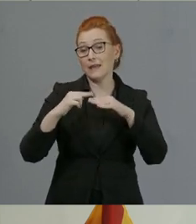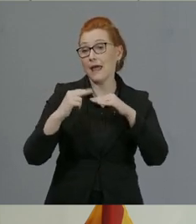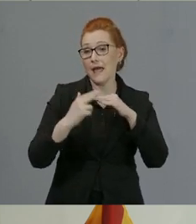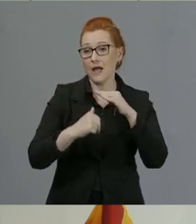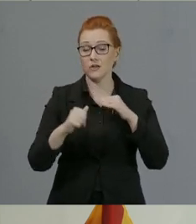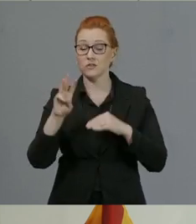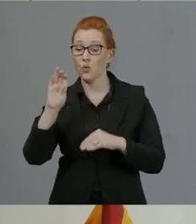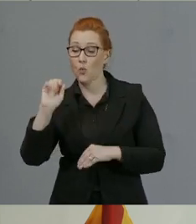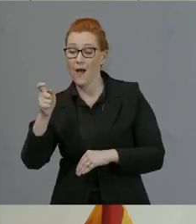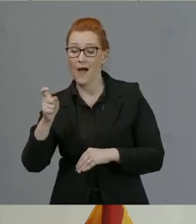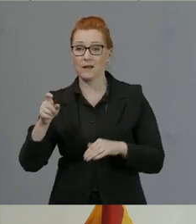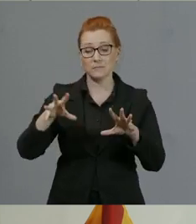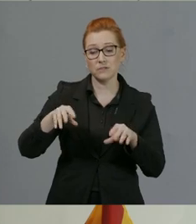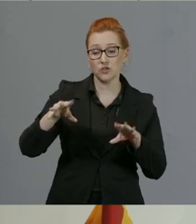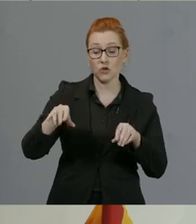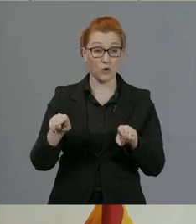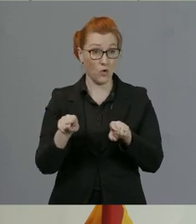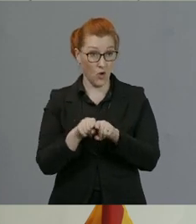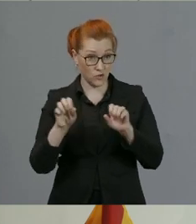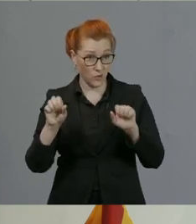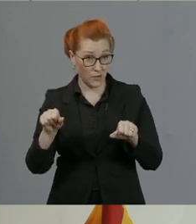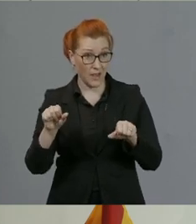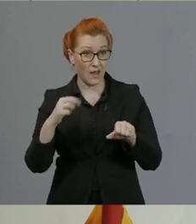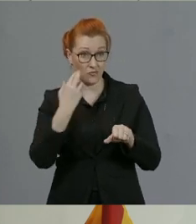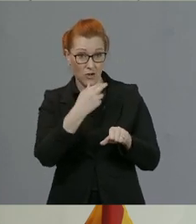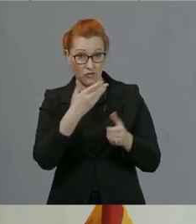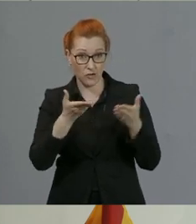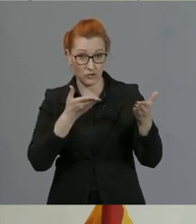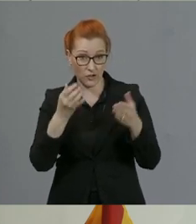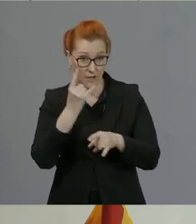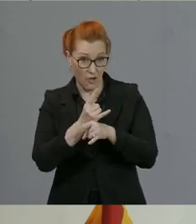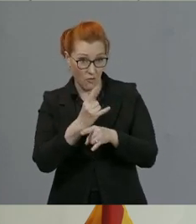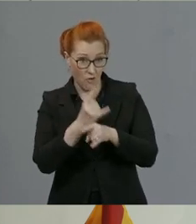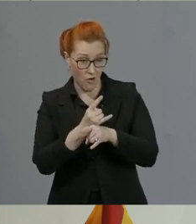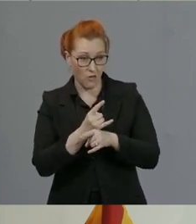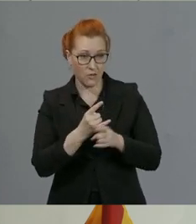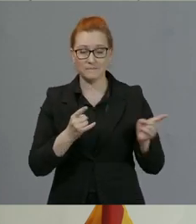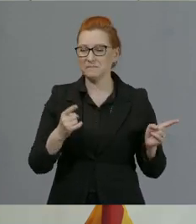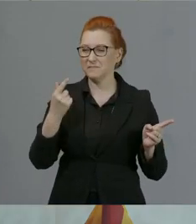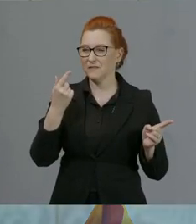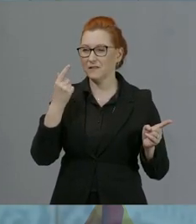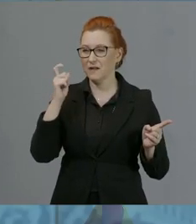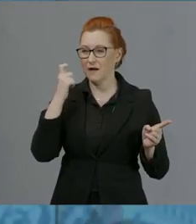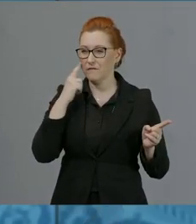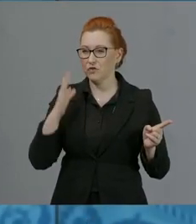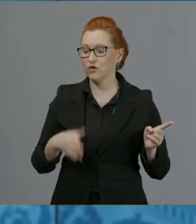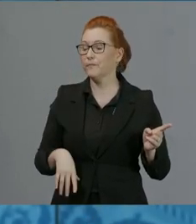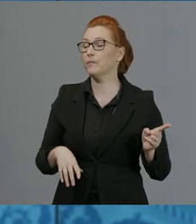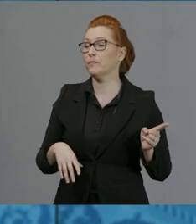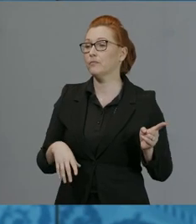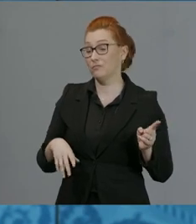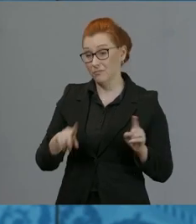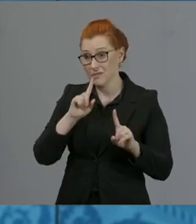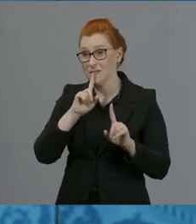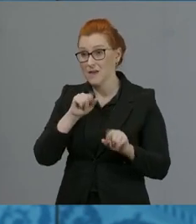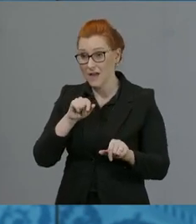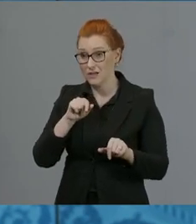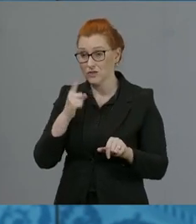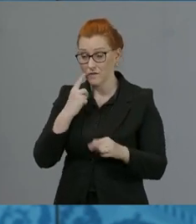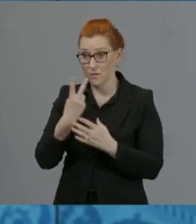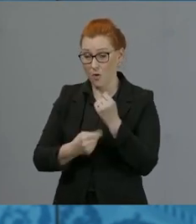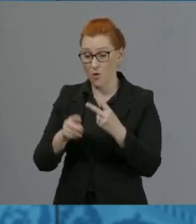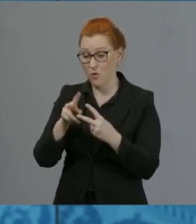massages, and can the restaurant also serve alcohol? So Lorraine, thank you. The answer to both of those